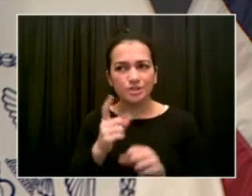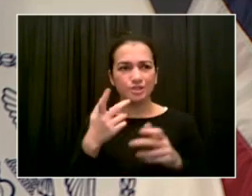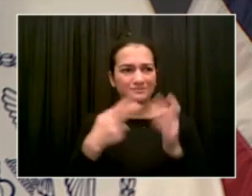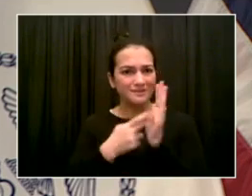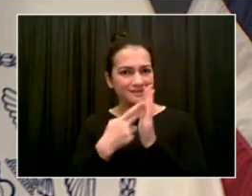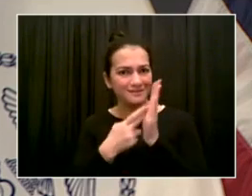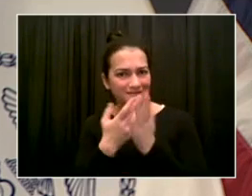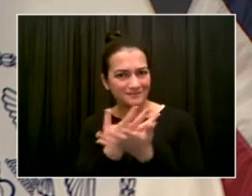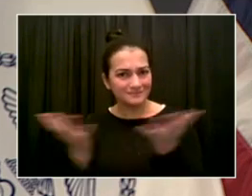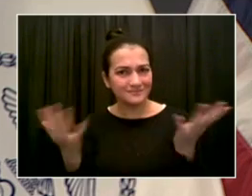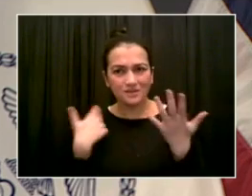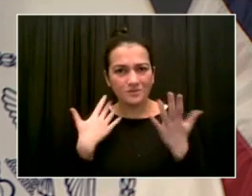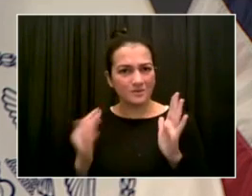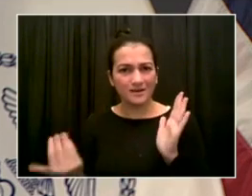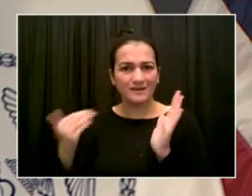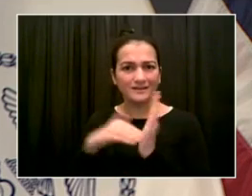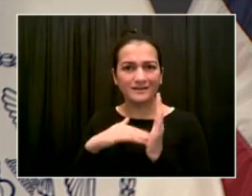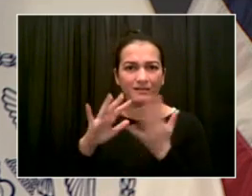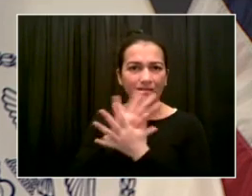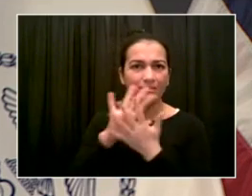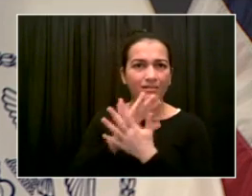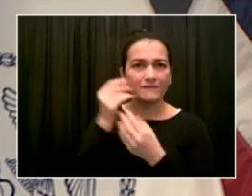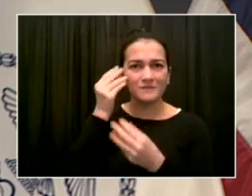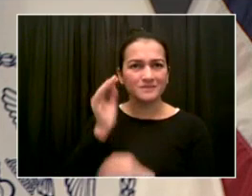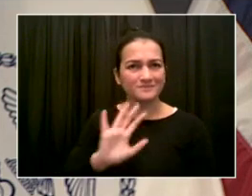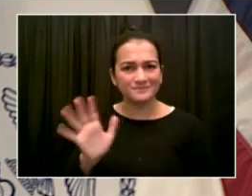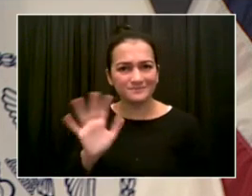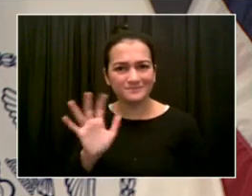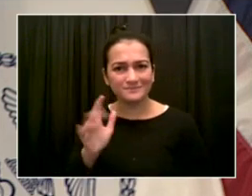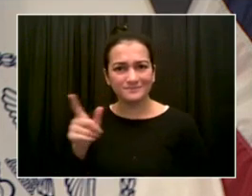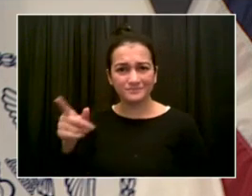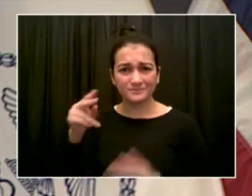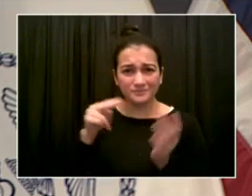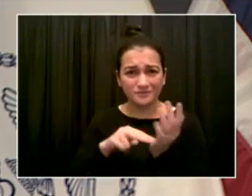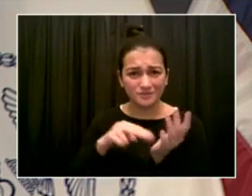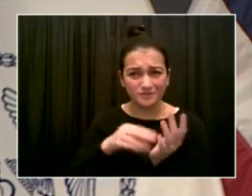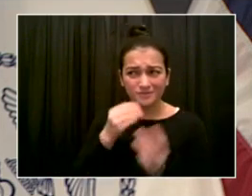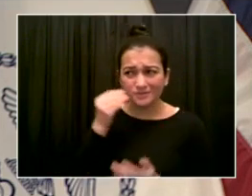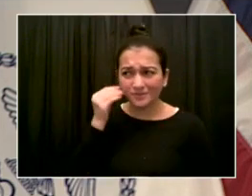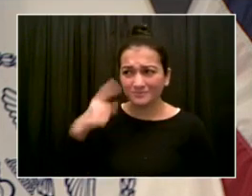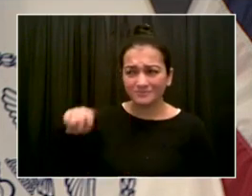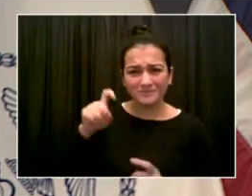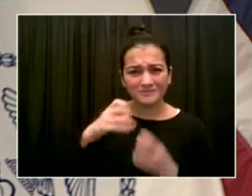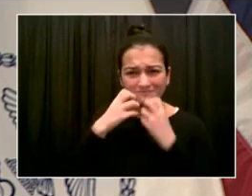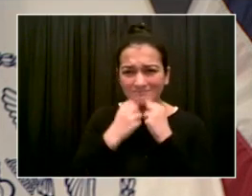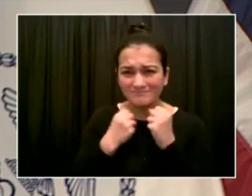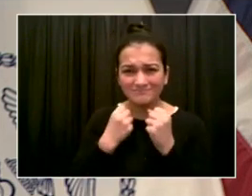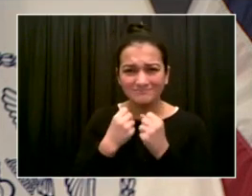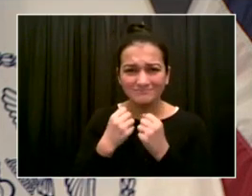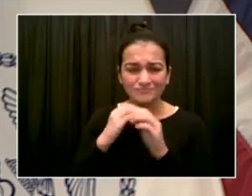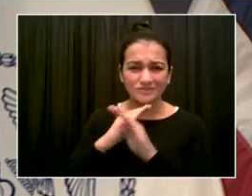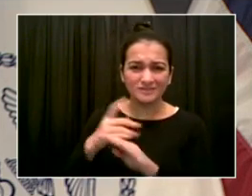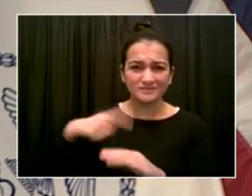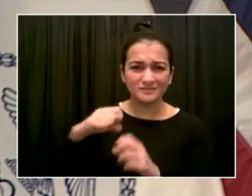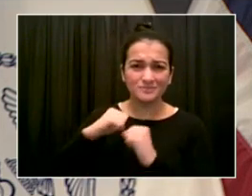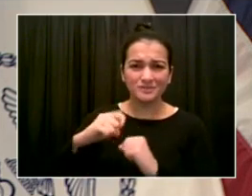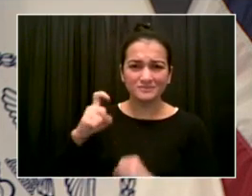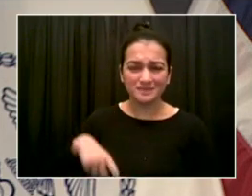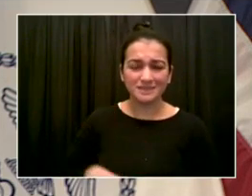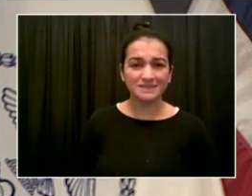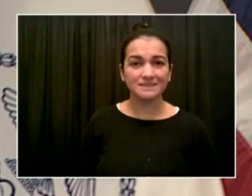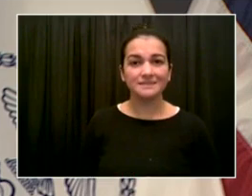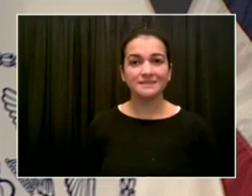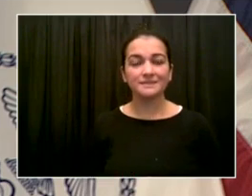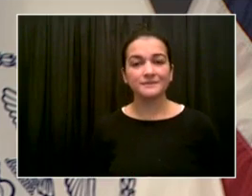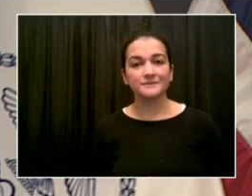in the future. That's the crucial issue. Go ahead, Aaron. Okay, thanks. And then following up on Emma's question about